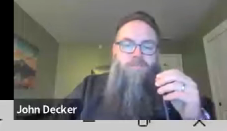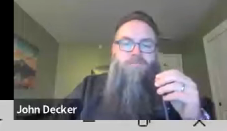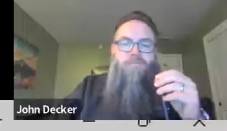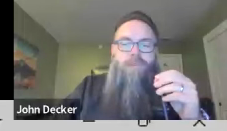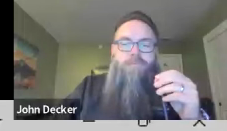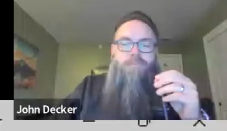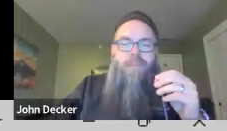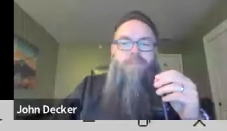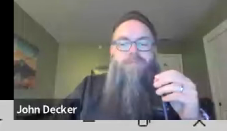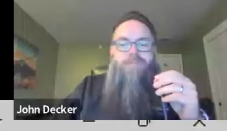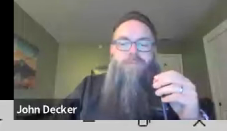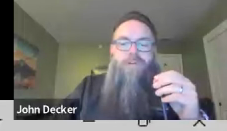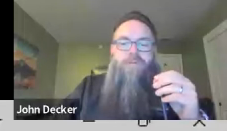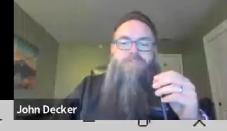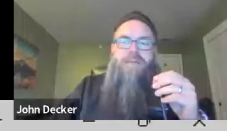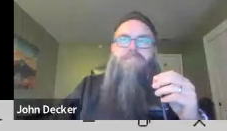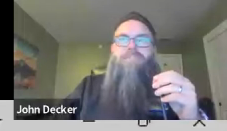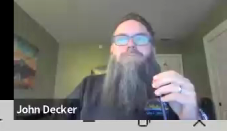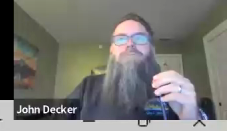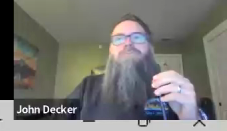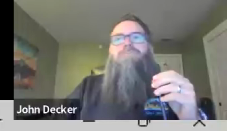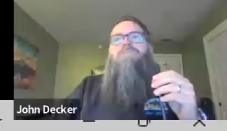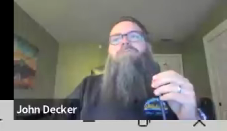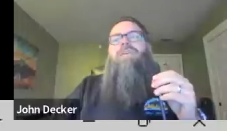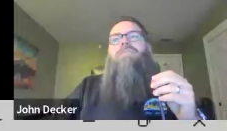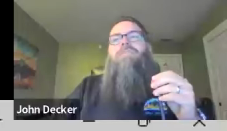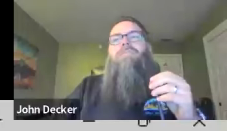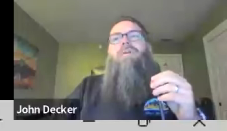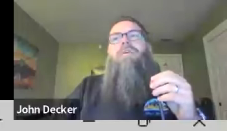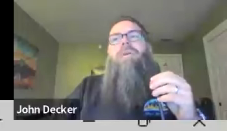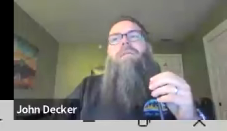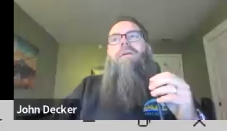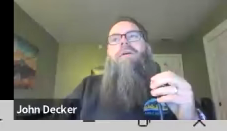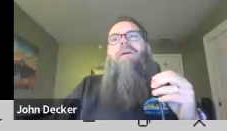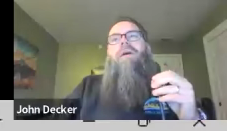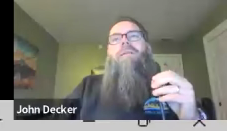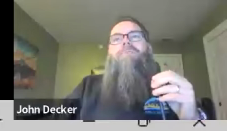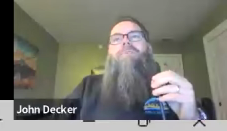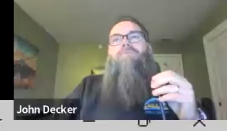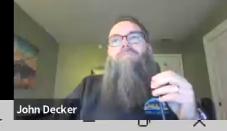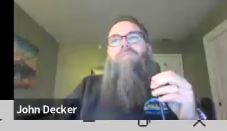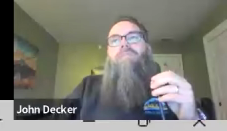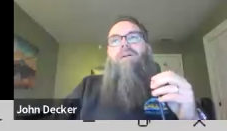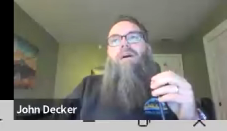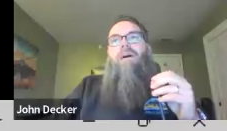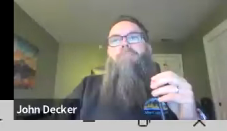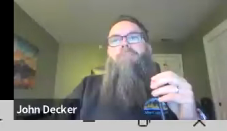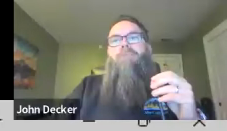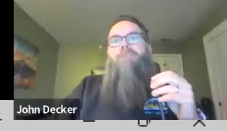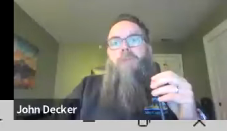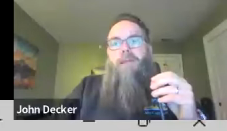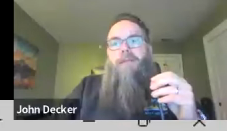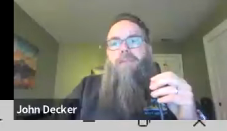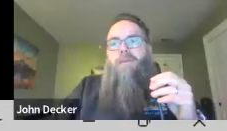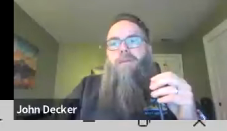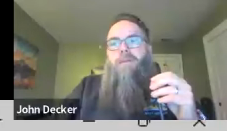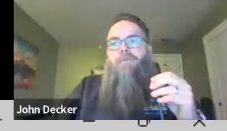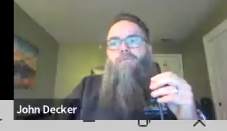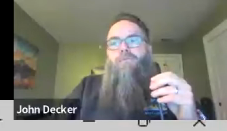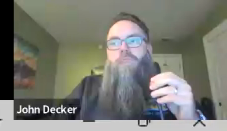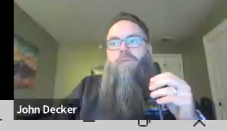just get service providers in those new codes as opposed to submitting to the department an exception for it. I